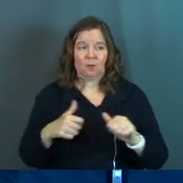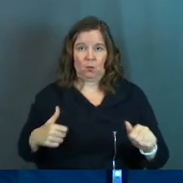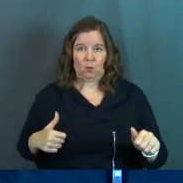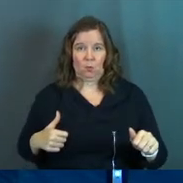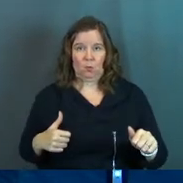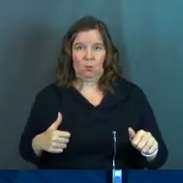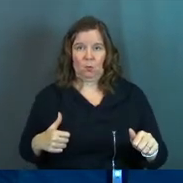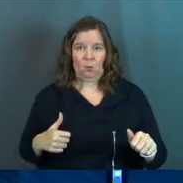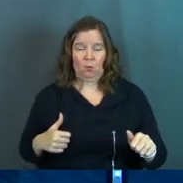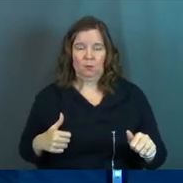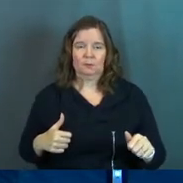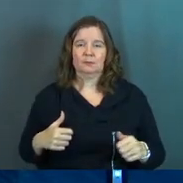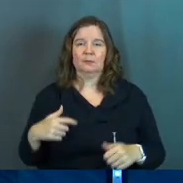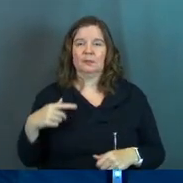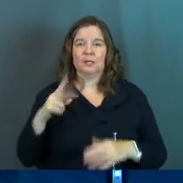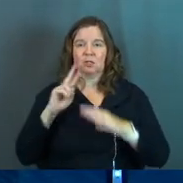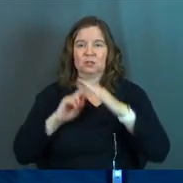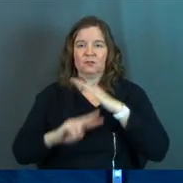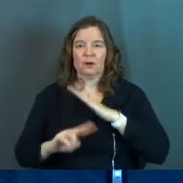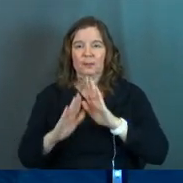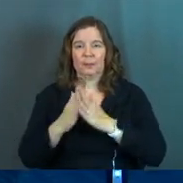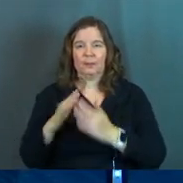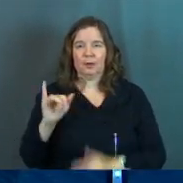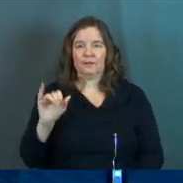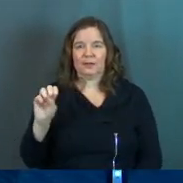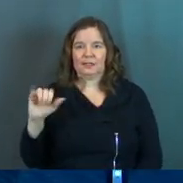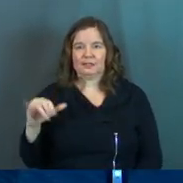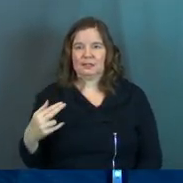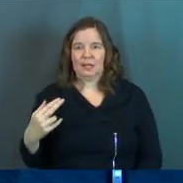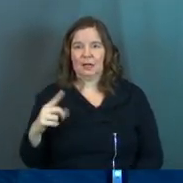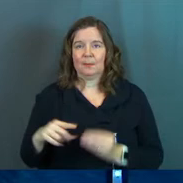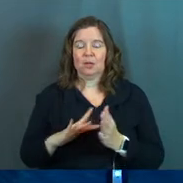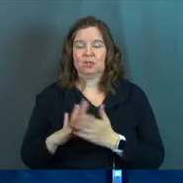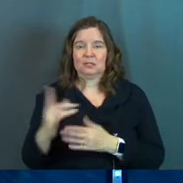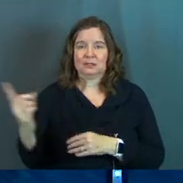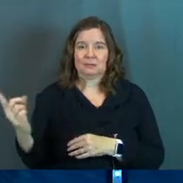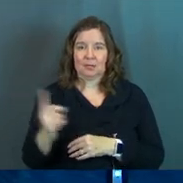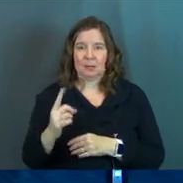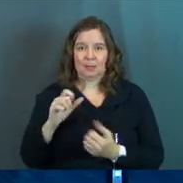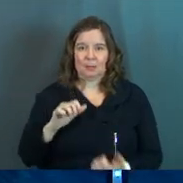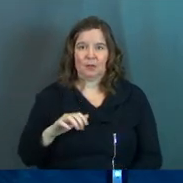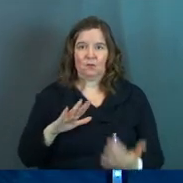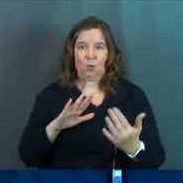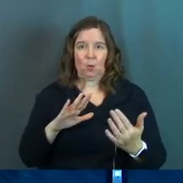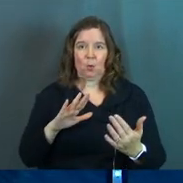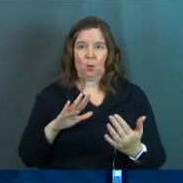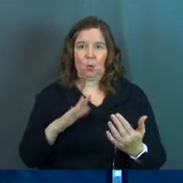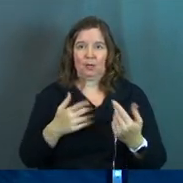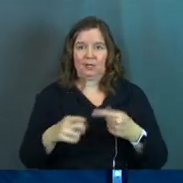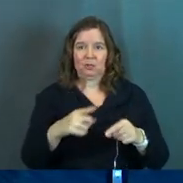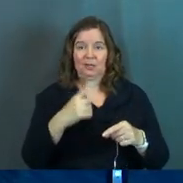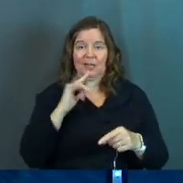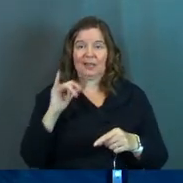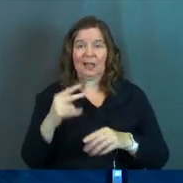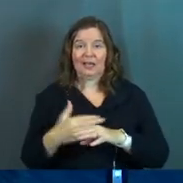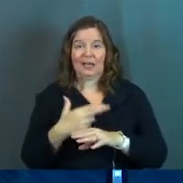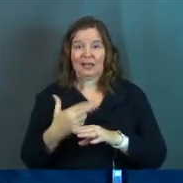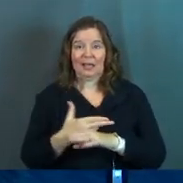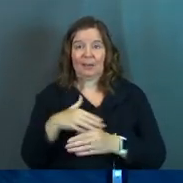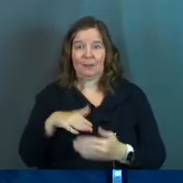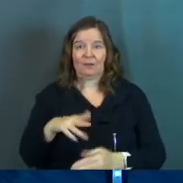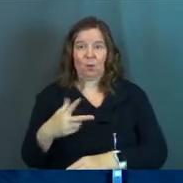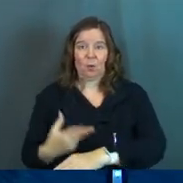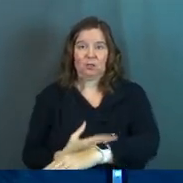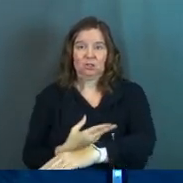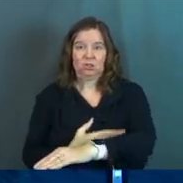avoided. There's a prophecy in the book of Isaiah about Jesus talking about him coming before his accusers. And it says, like a lamb before